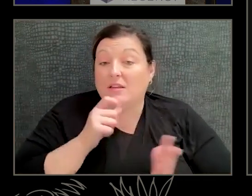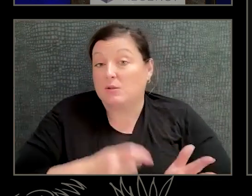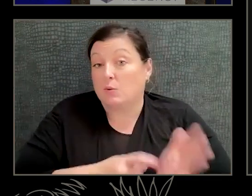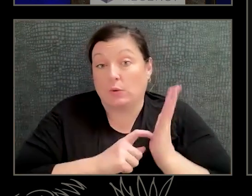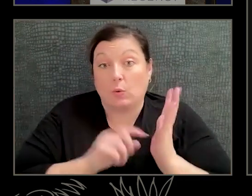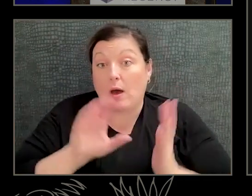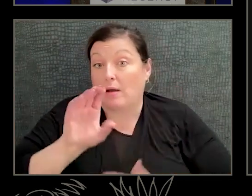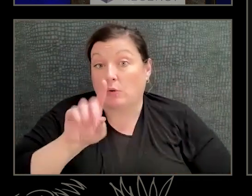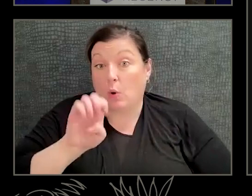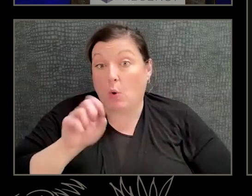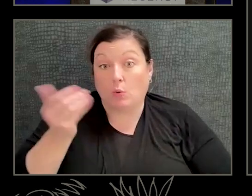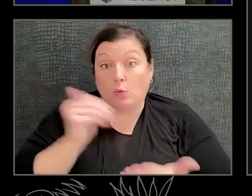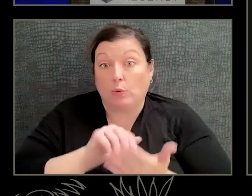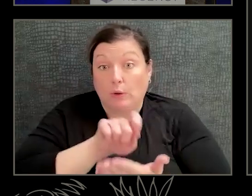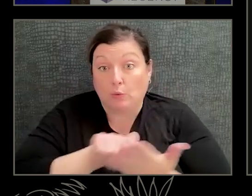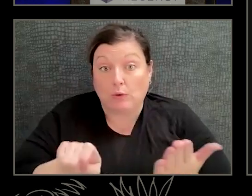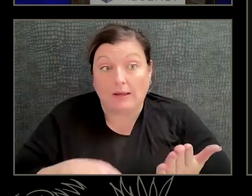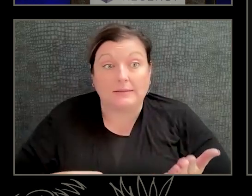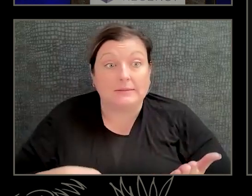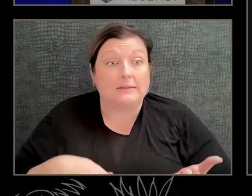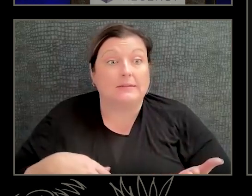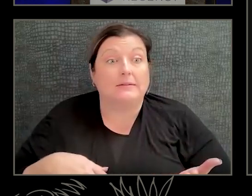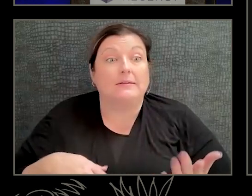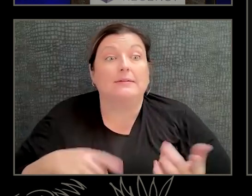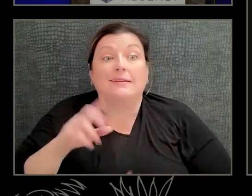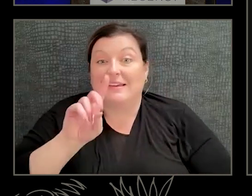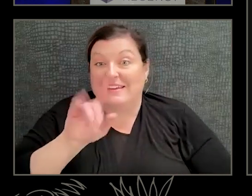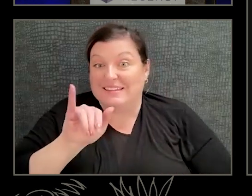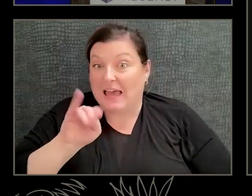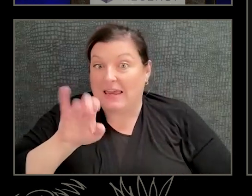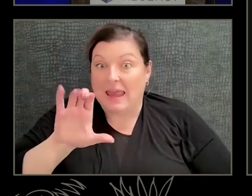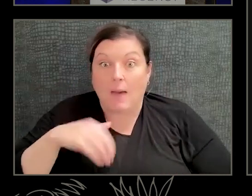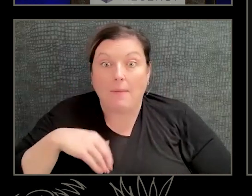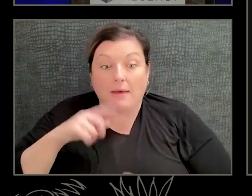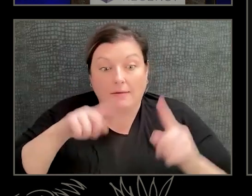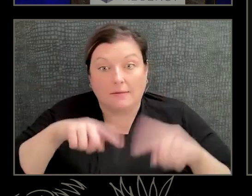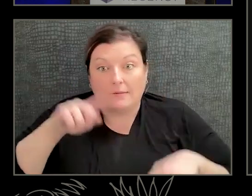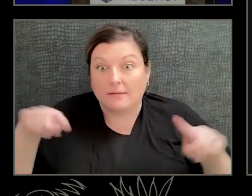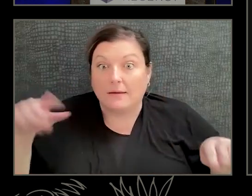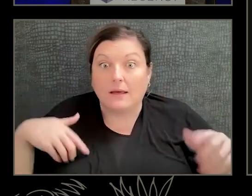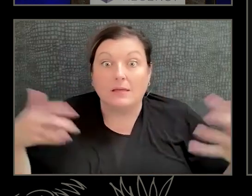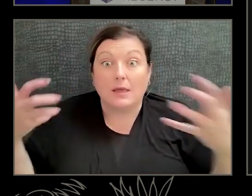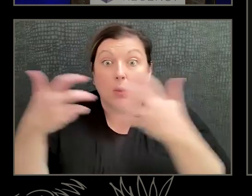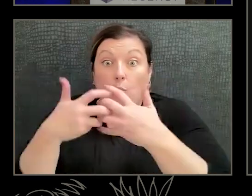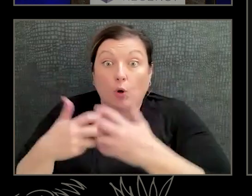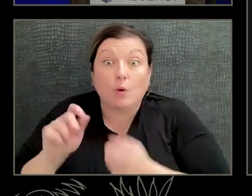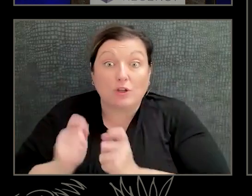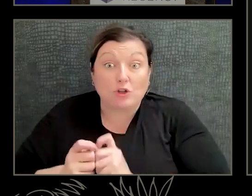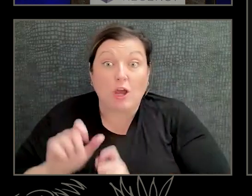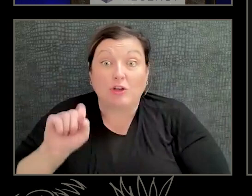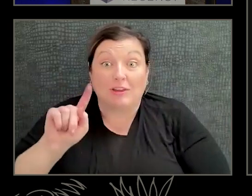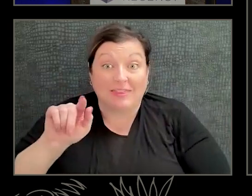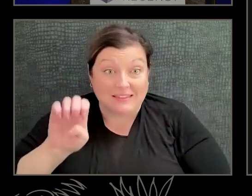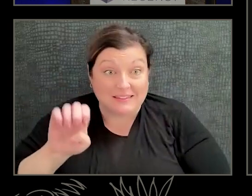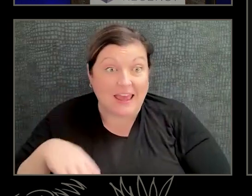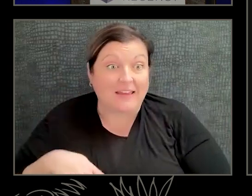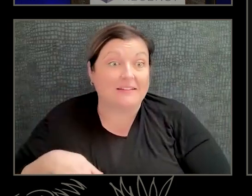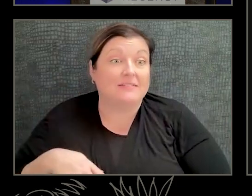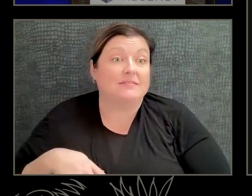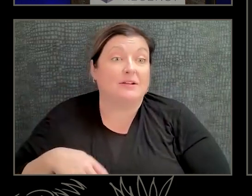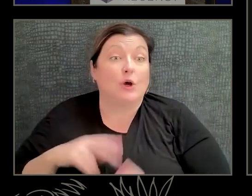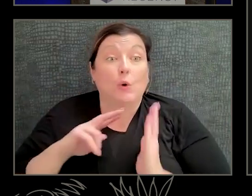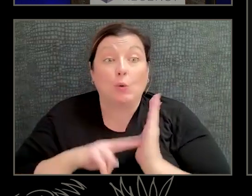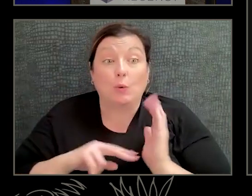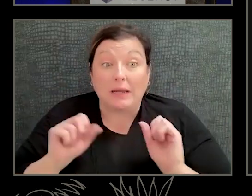rewrites. They are dynamic because they work seamlessly with changing application state. They're readable